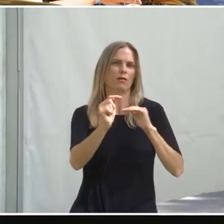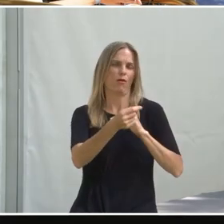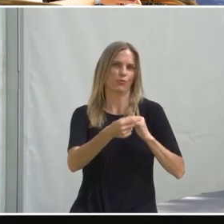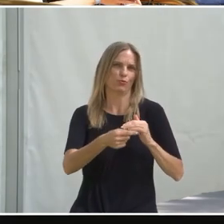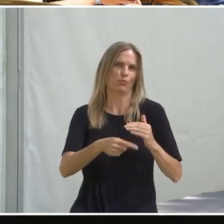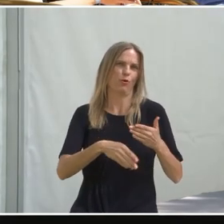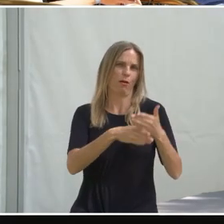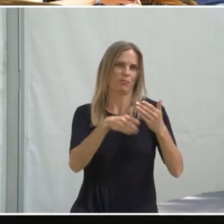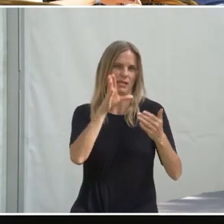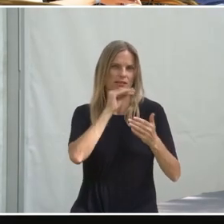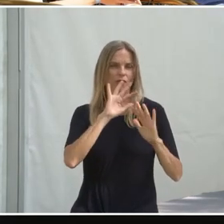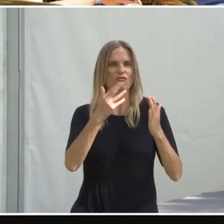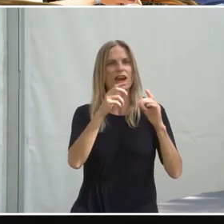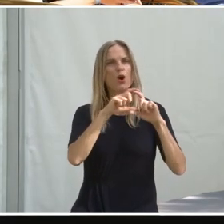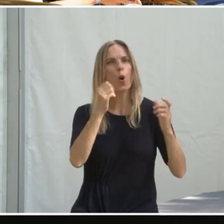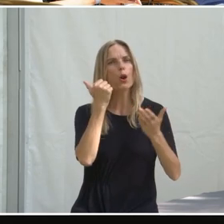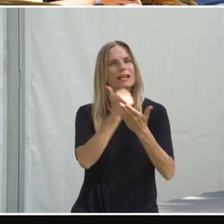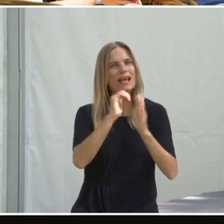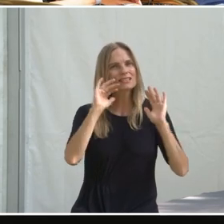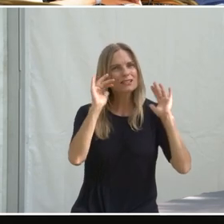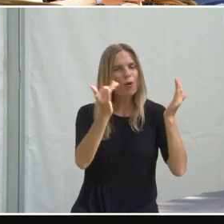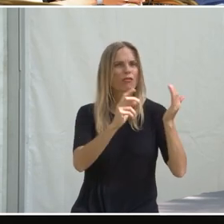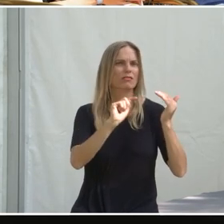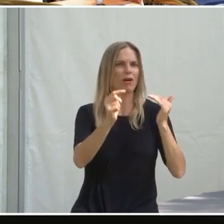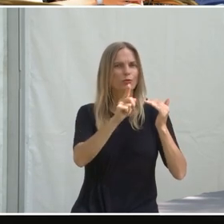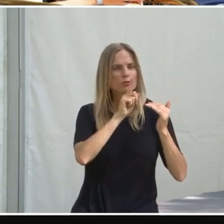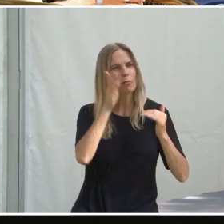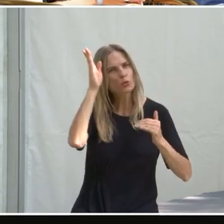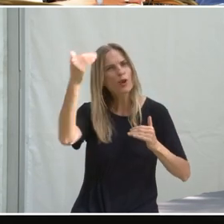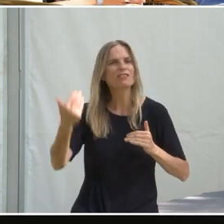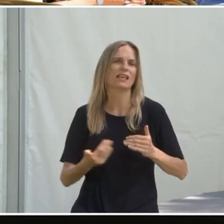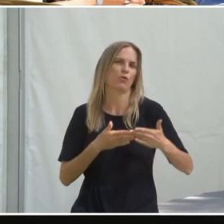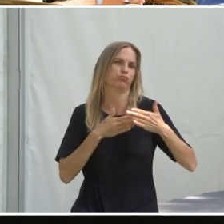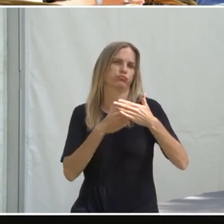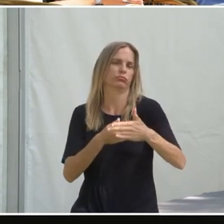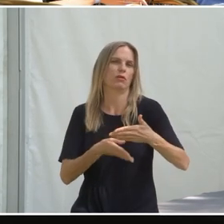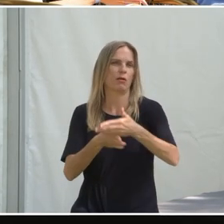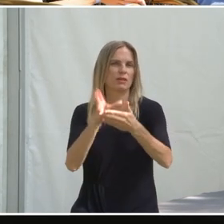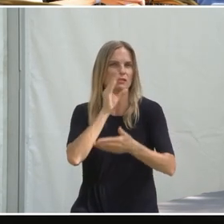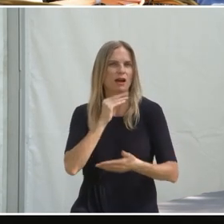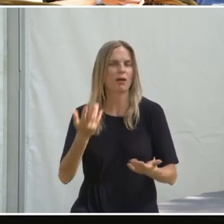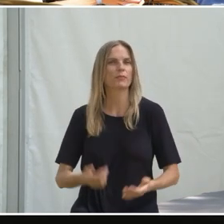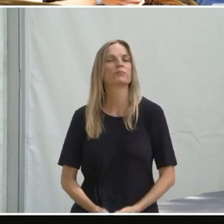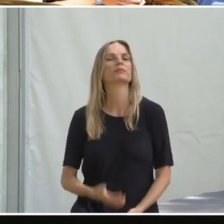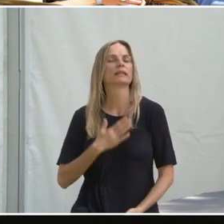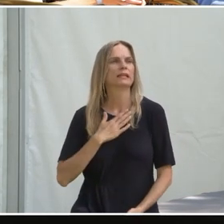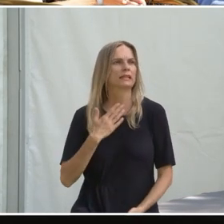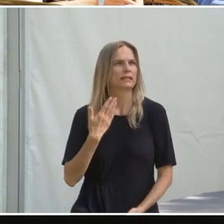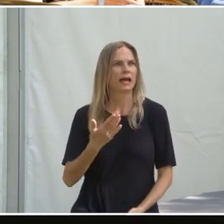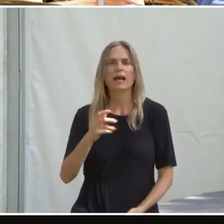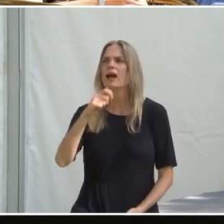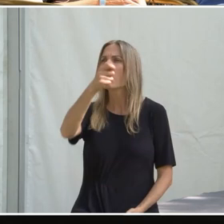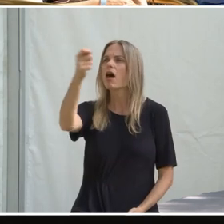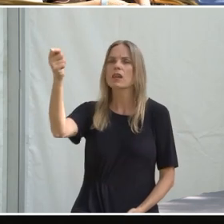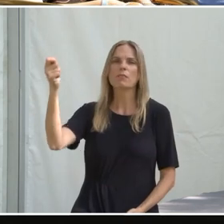school environment, also in their future lives. Thanks. Thanks for that. And let's pass on the microphone here. You know, you might be thinking about